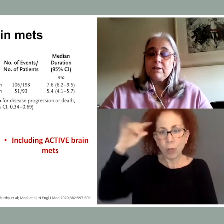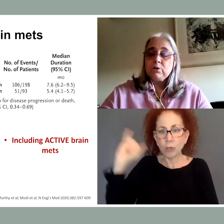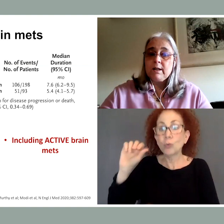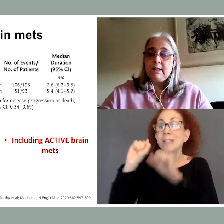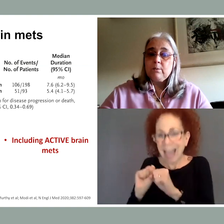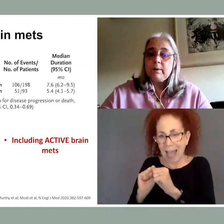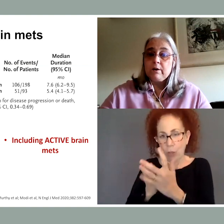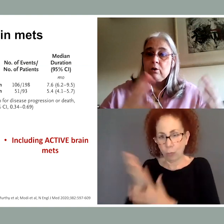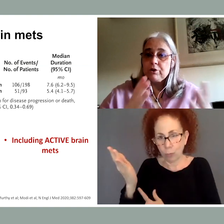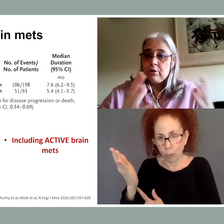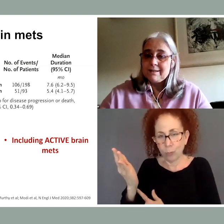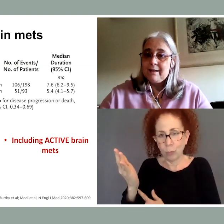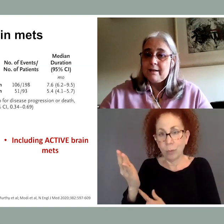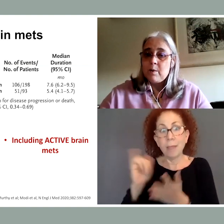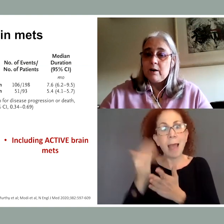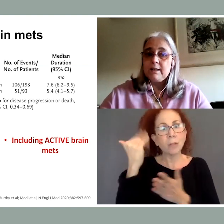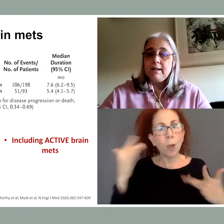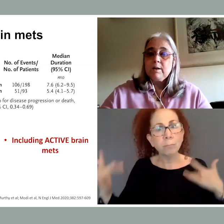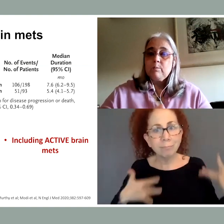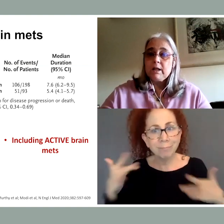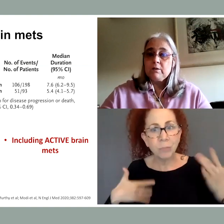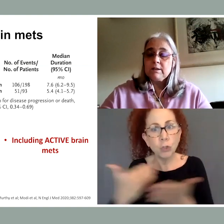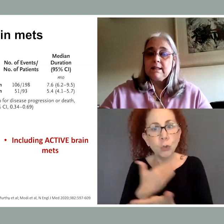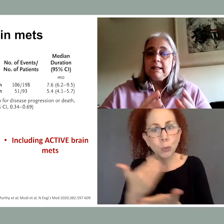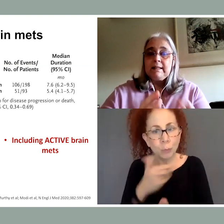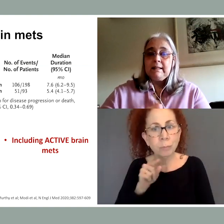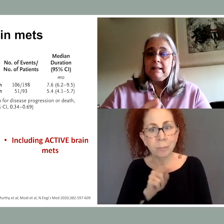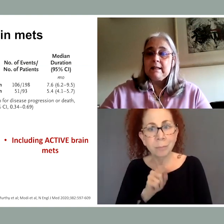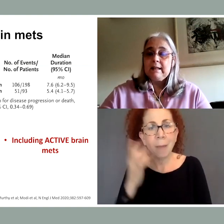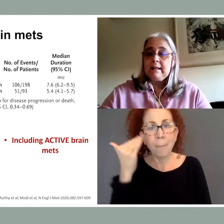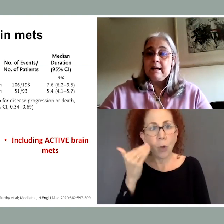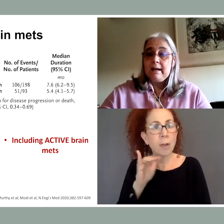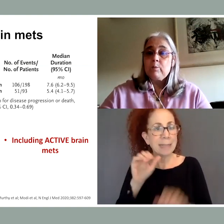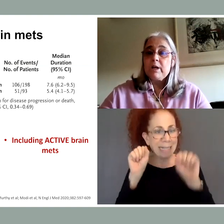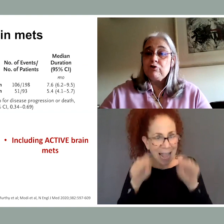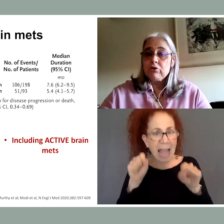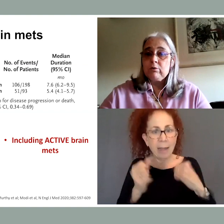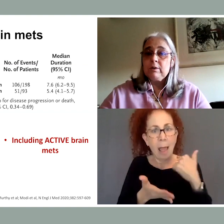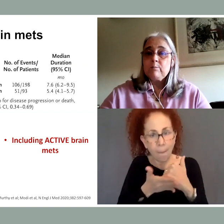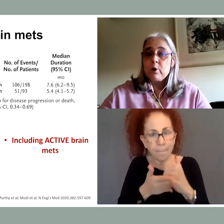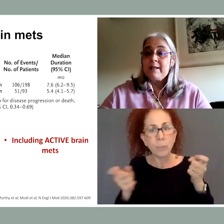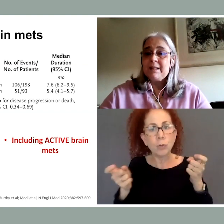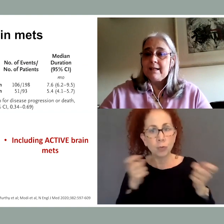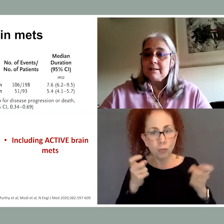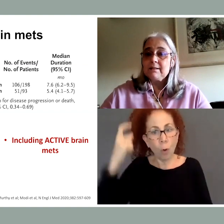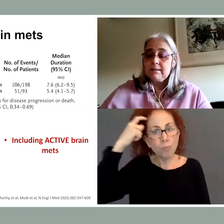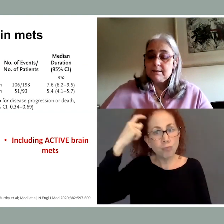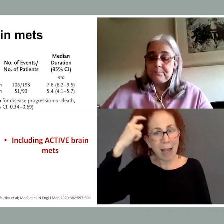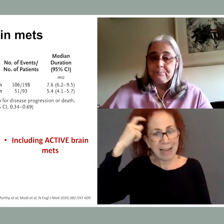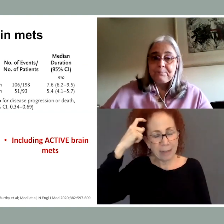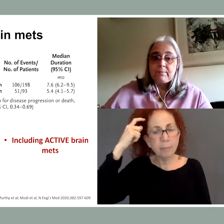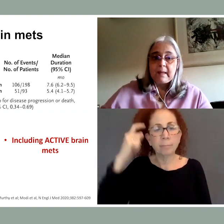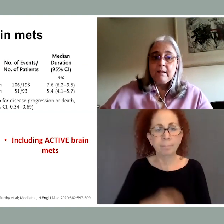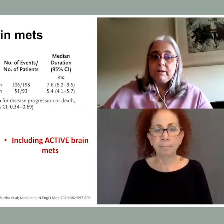So that's why we are also excited about it, because it can help control brain